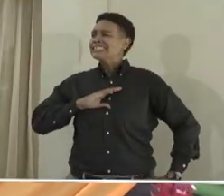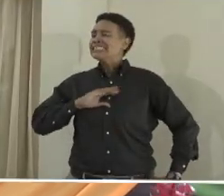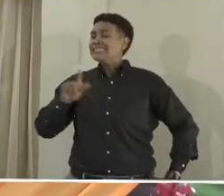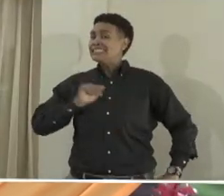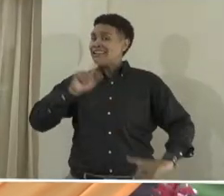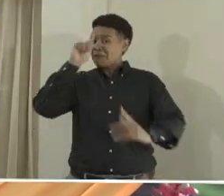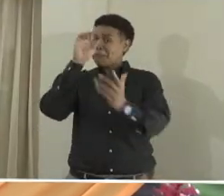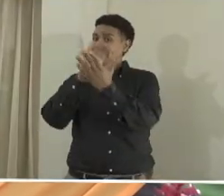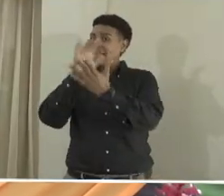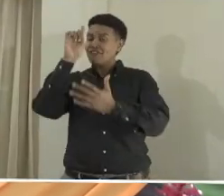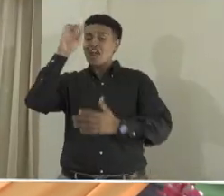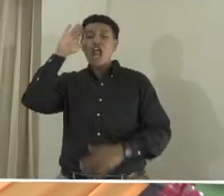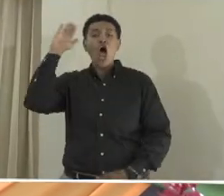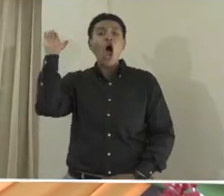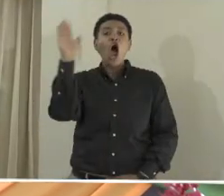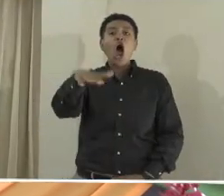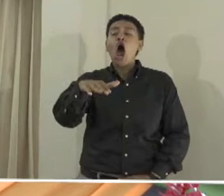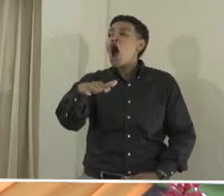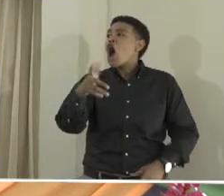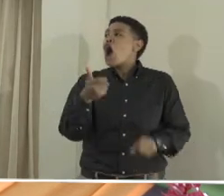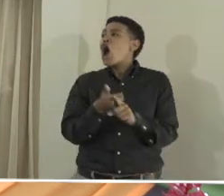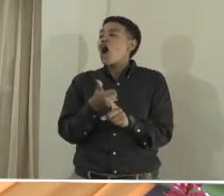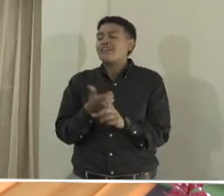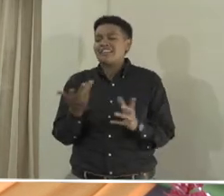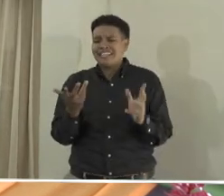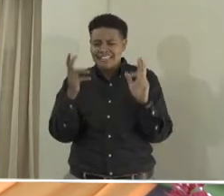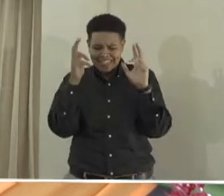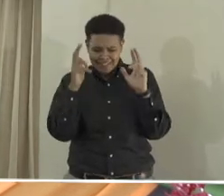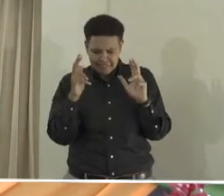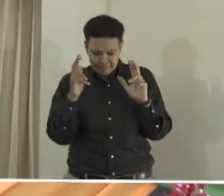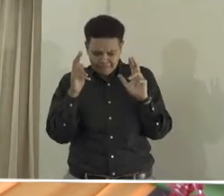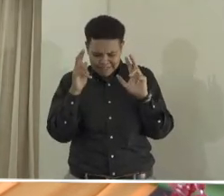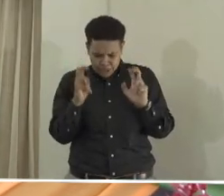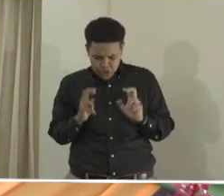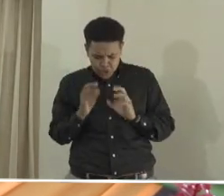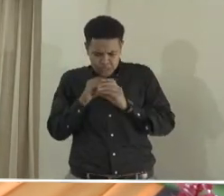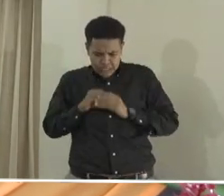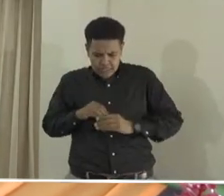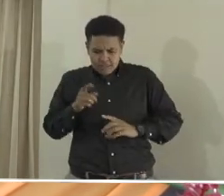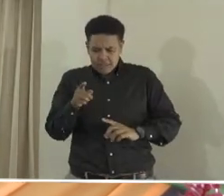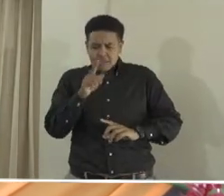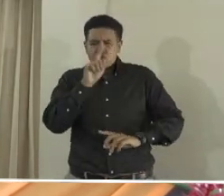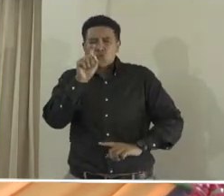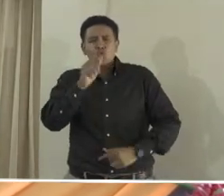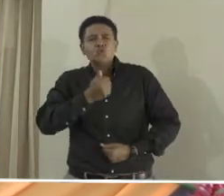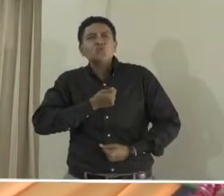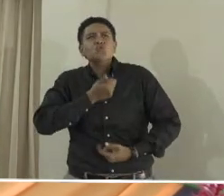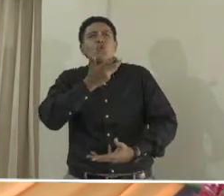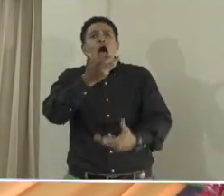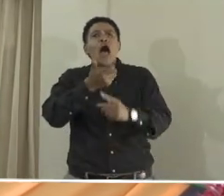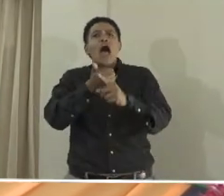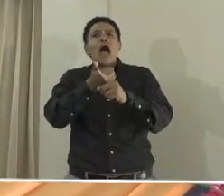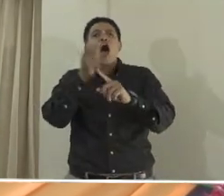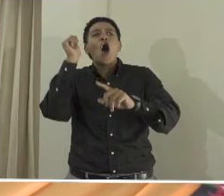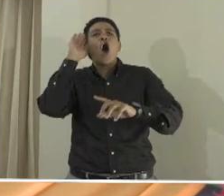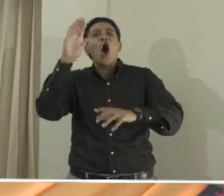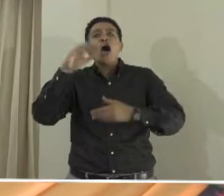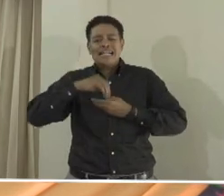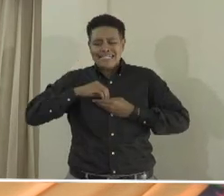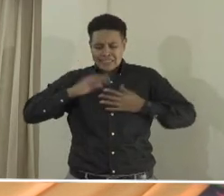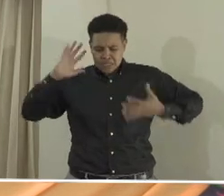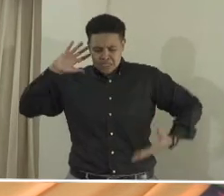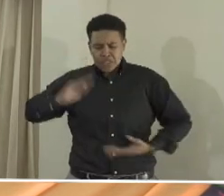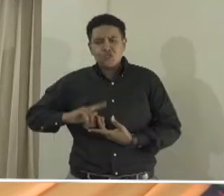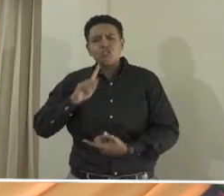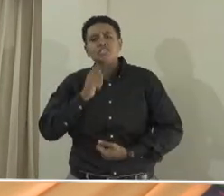believe that every tissue in us should cry out, Jamaica,